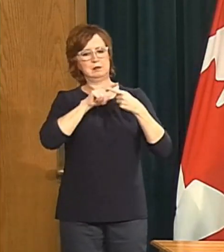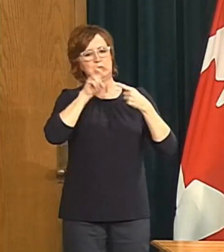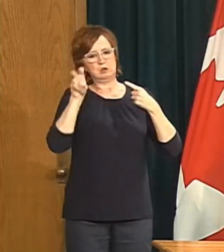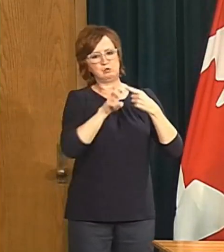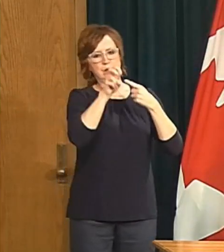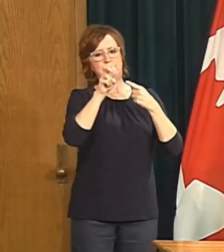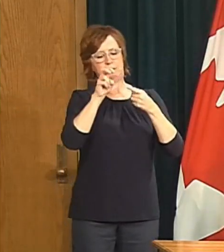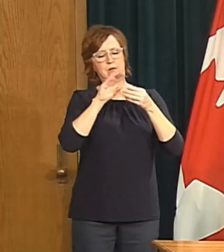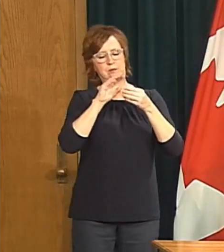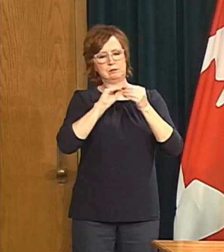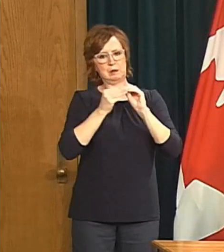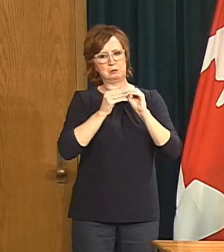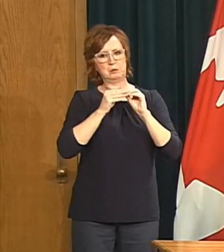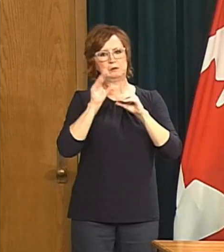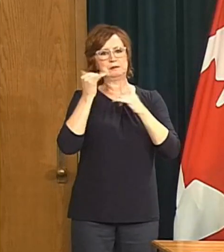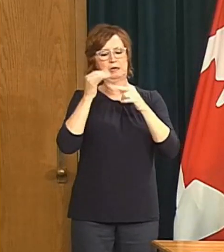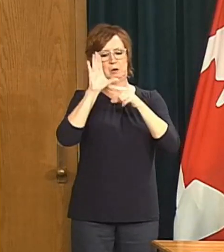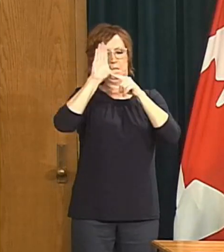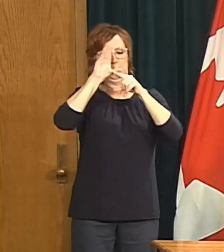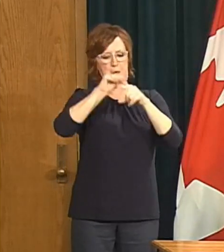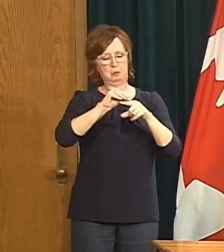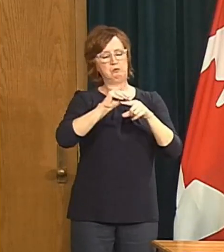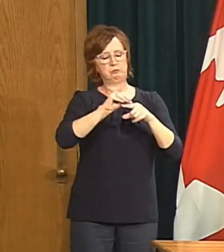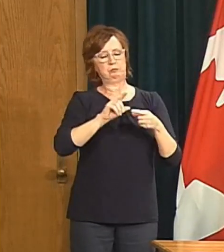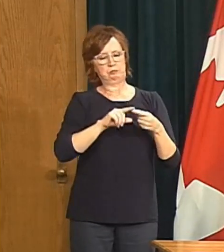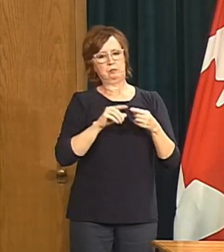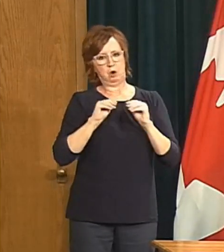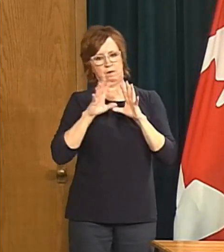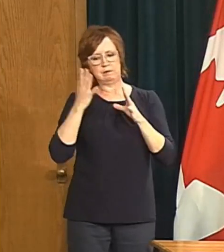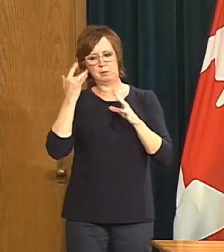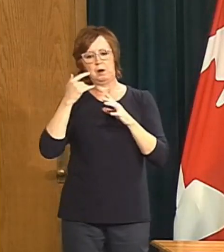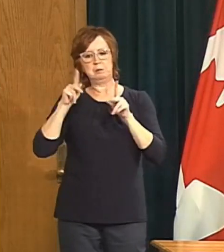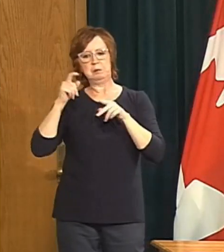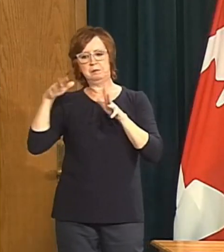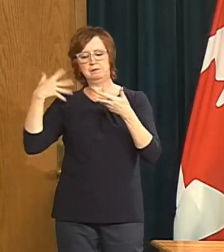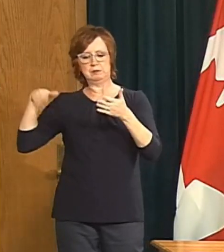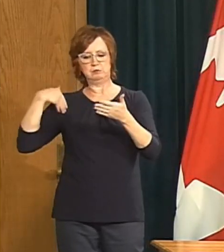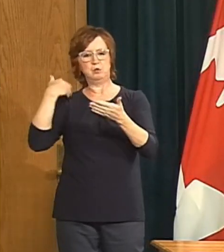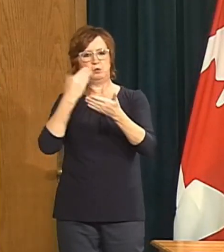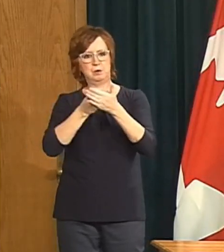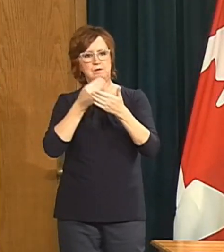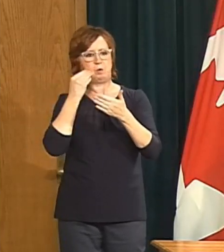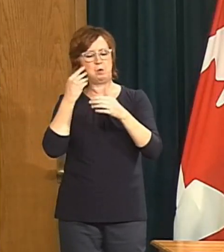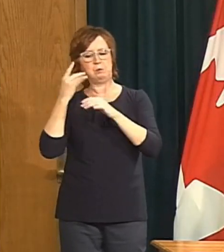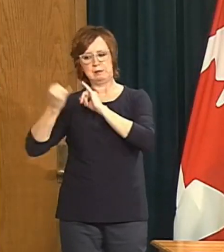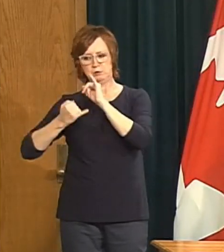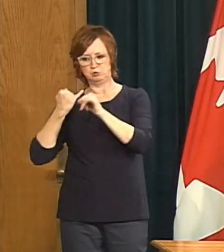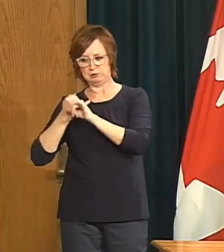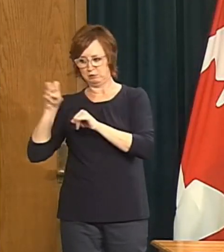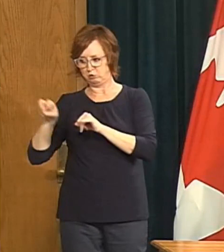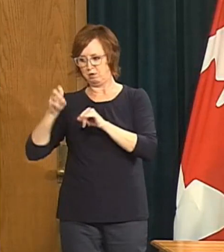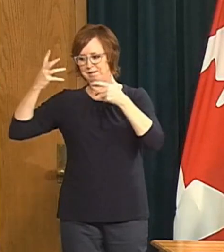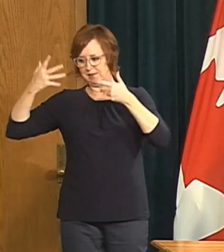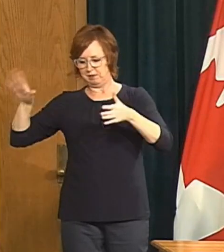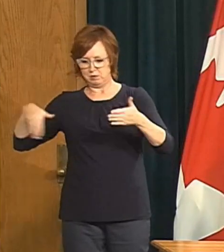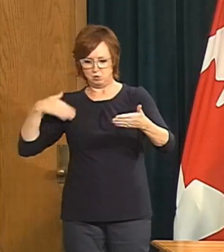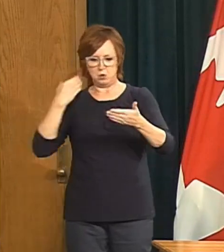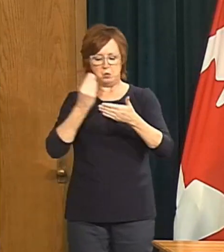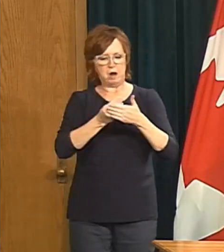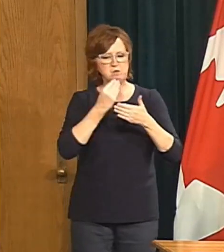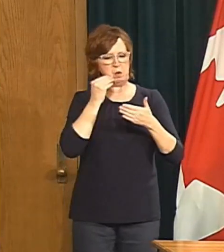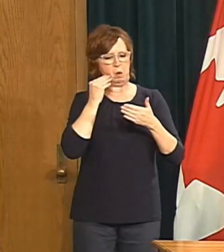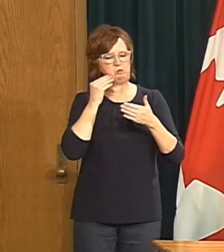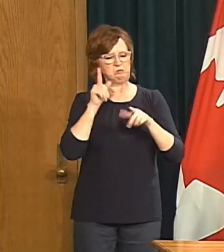significantly. And while we occasionally do expect to see cases in close household contacts, we need to continue to understand how we can